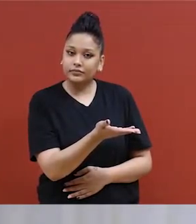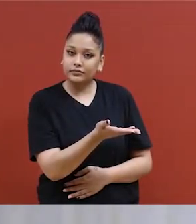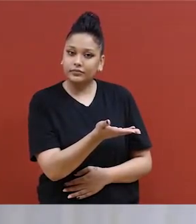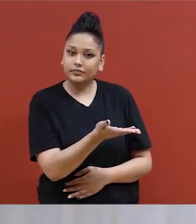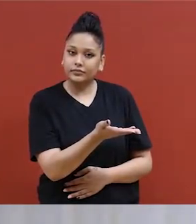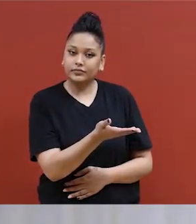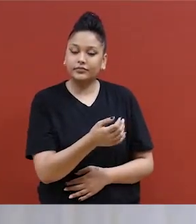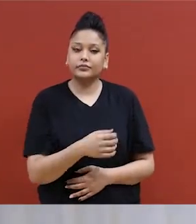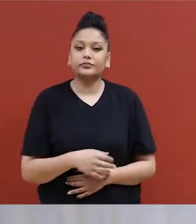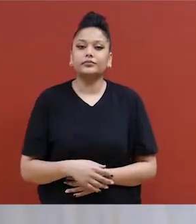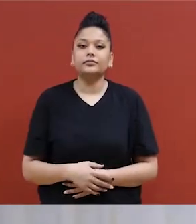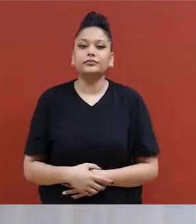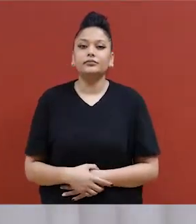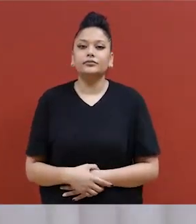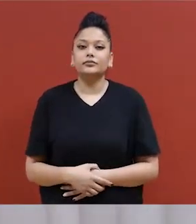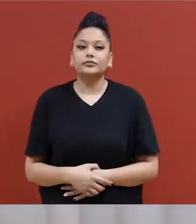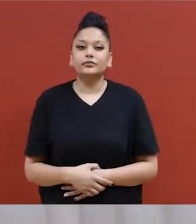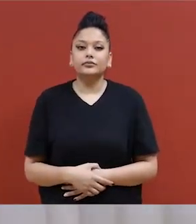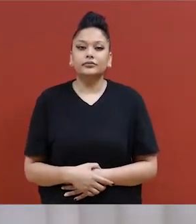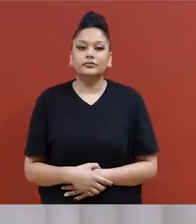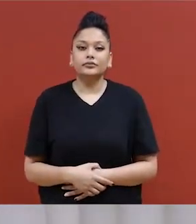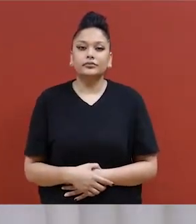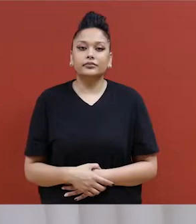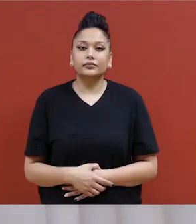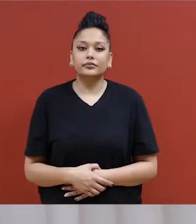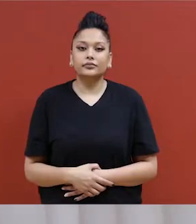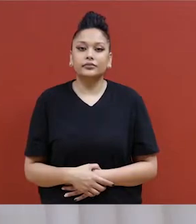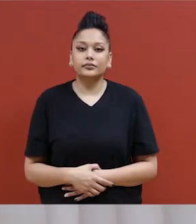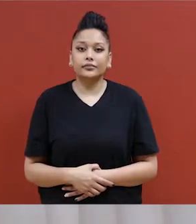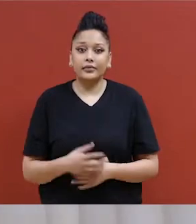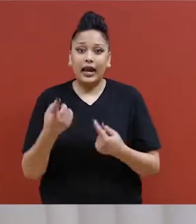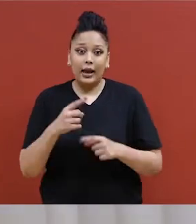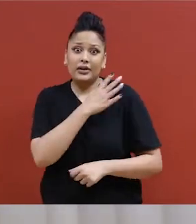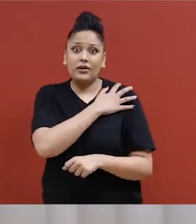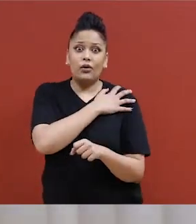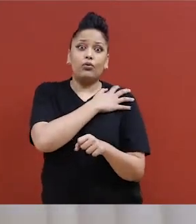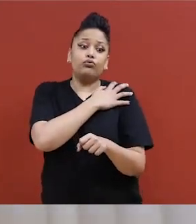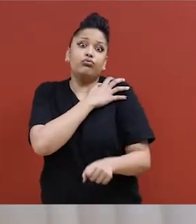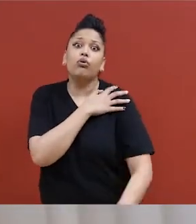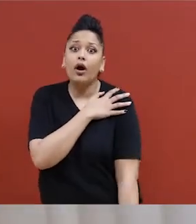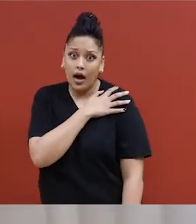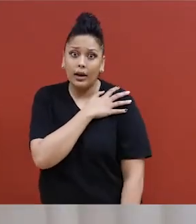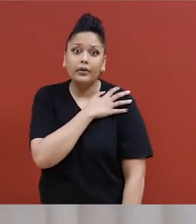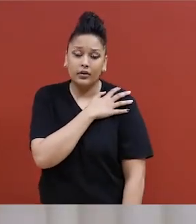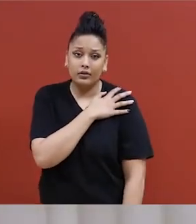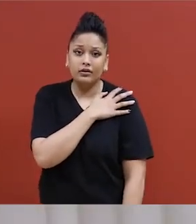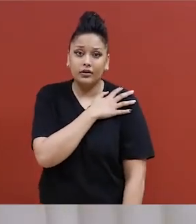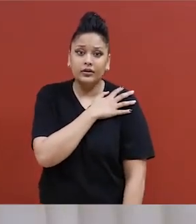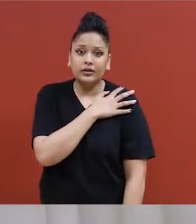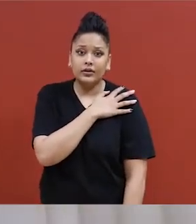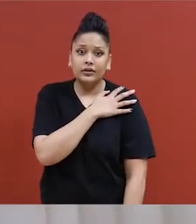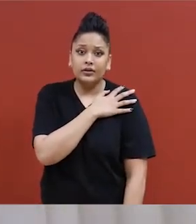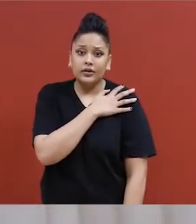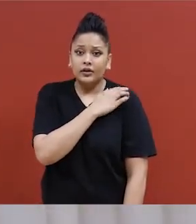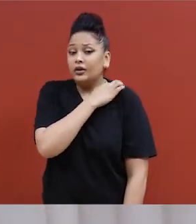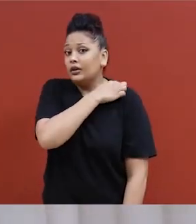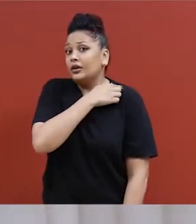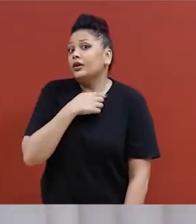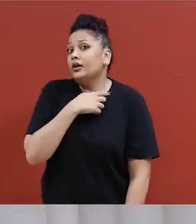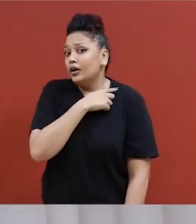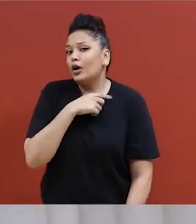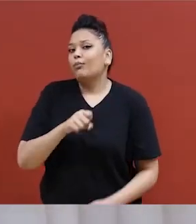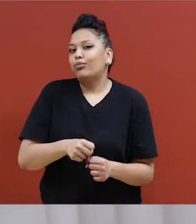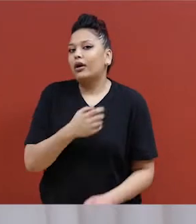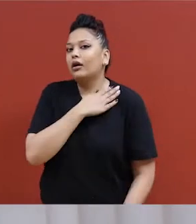straight below the attacker's ear, causing mechanical failure. The arm drops with a